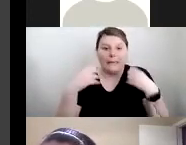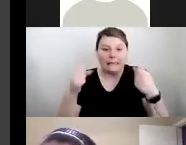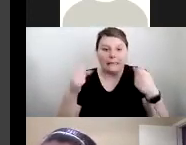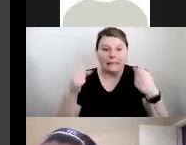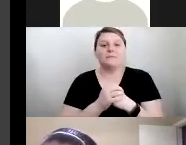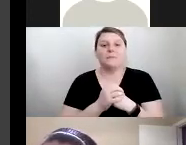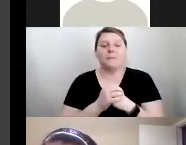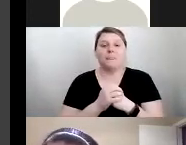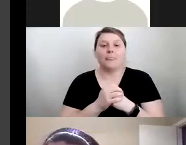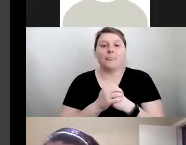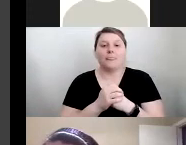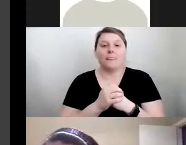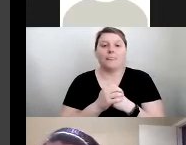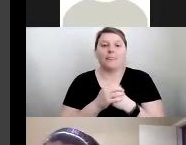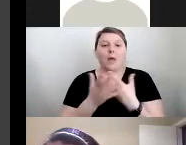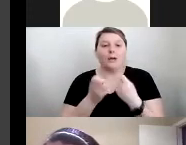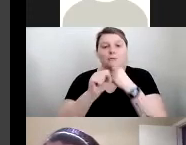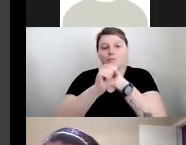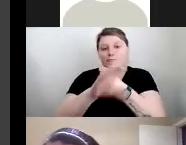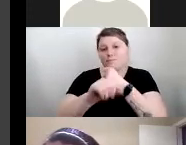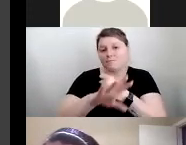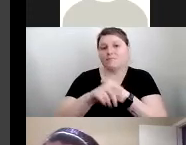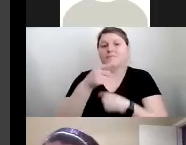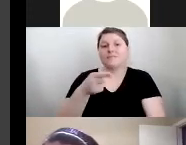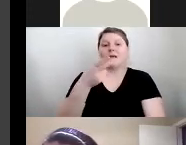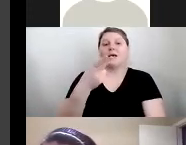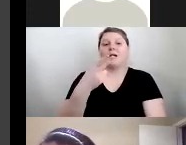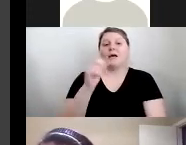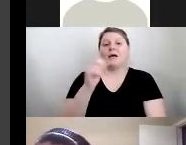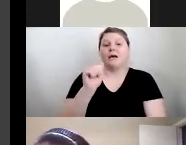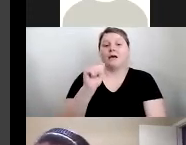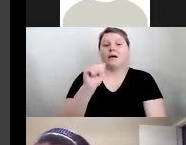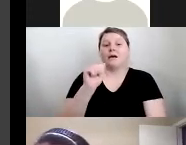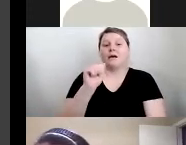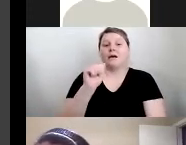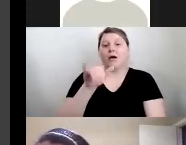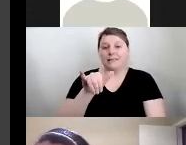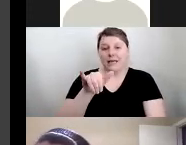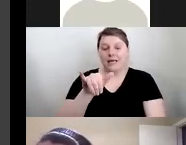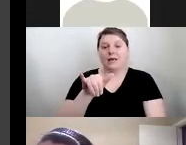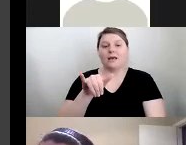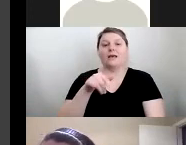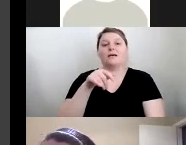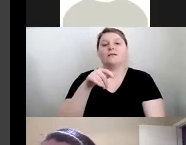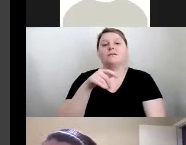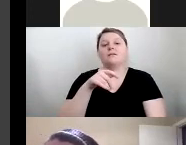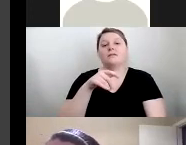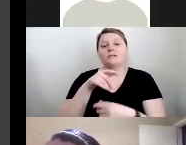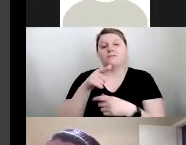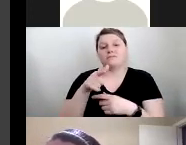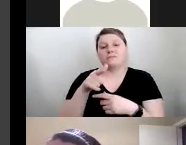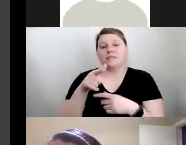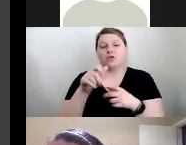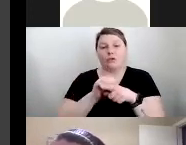plug that this is the Halsey Infectious Disease and Tropical Medicine Training Award through the Office of International